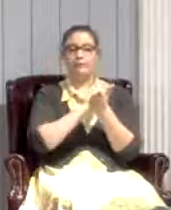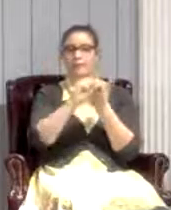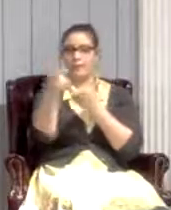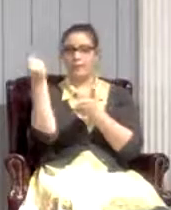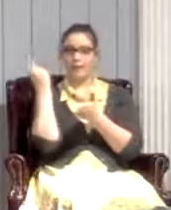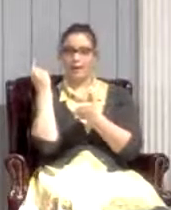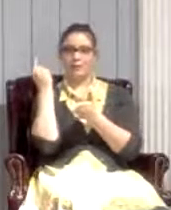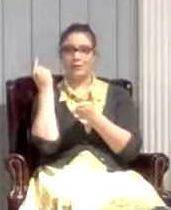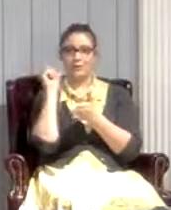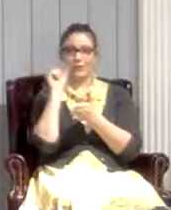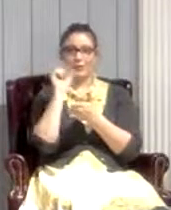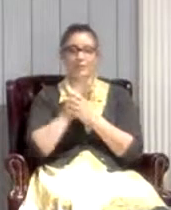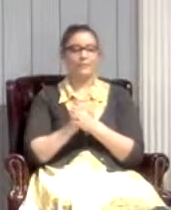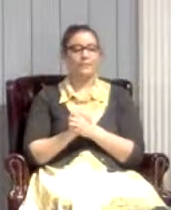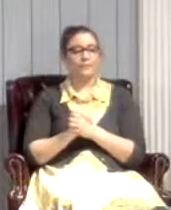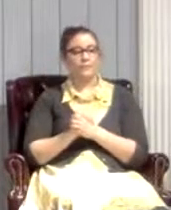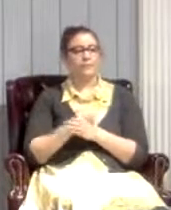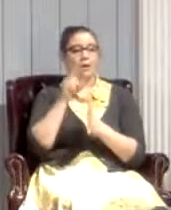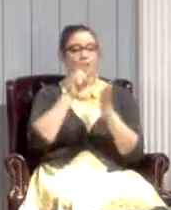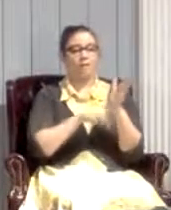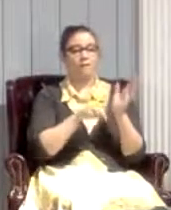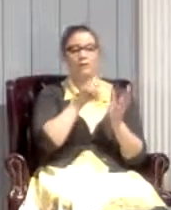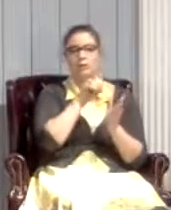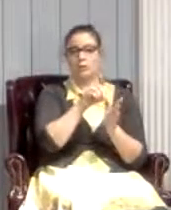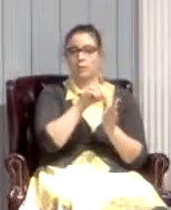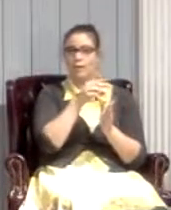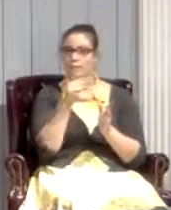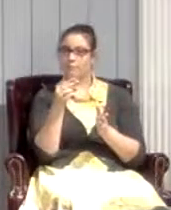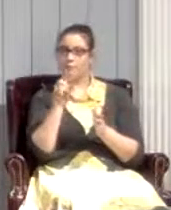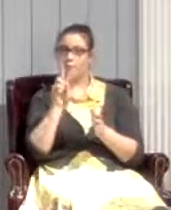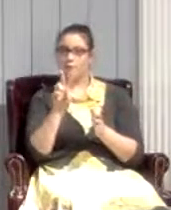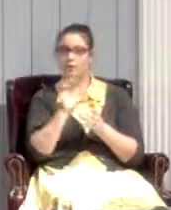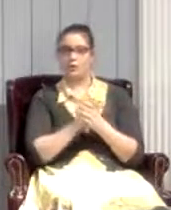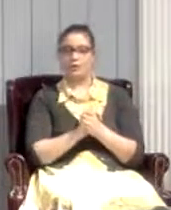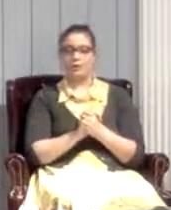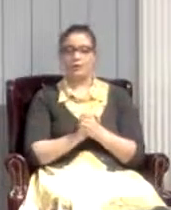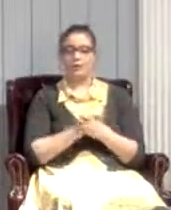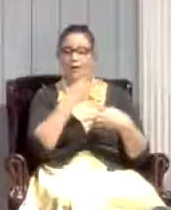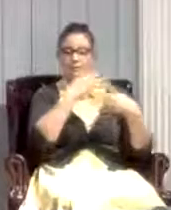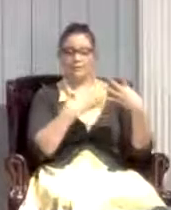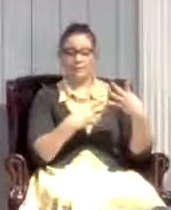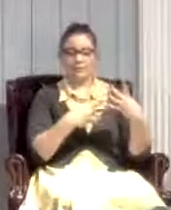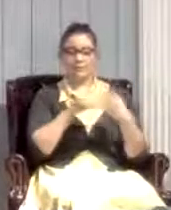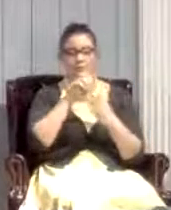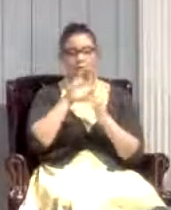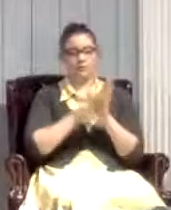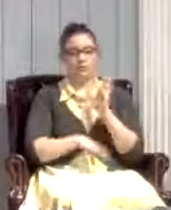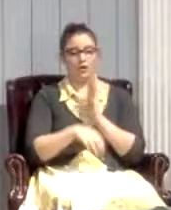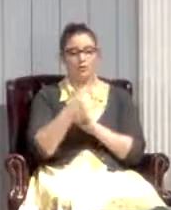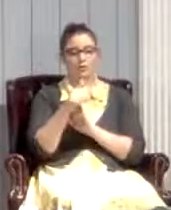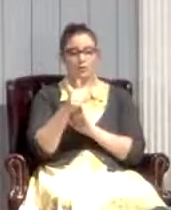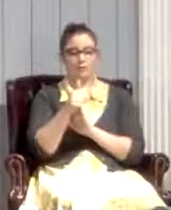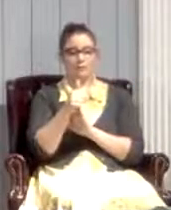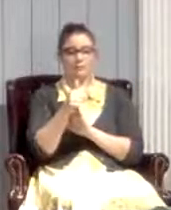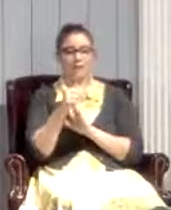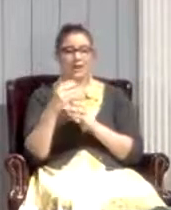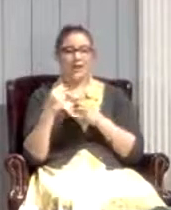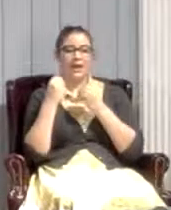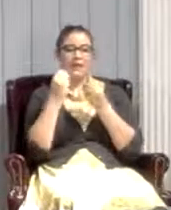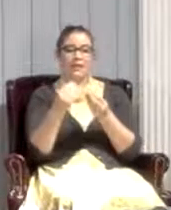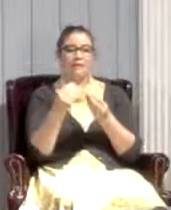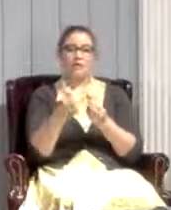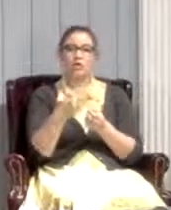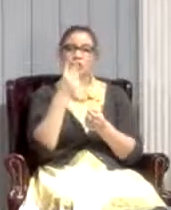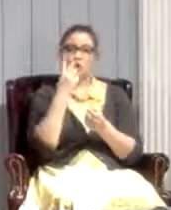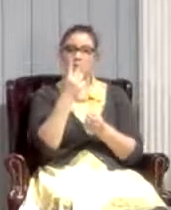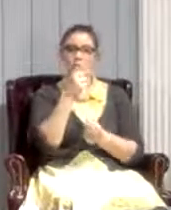week's lesson, I said that verses 1 and 2 of this passage, chapter 10, verses 1 and 2 give us two tools. I call